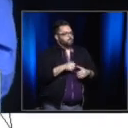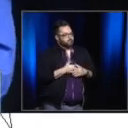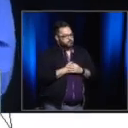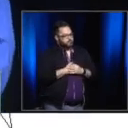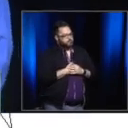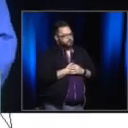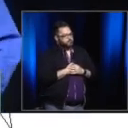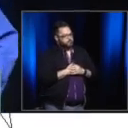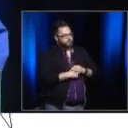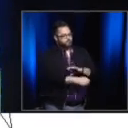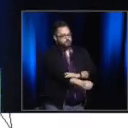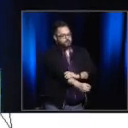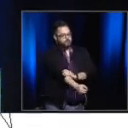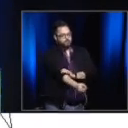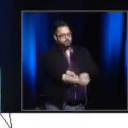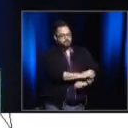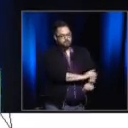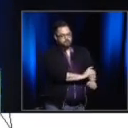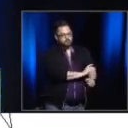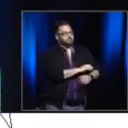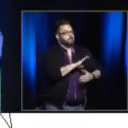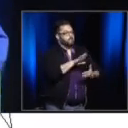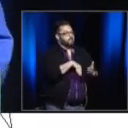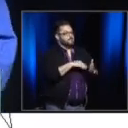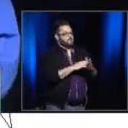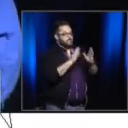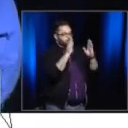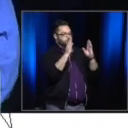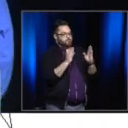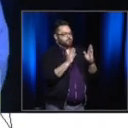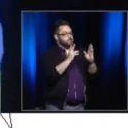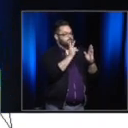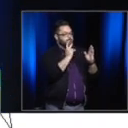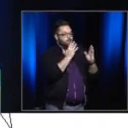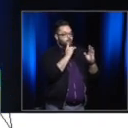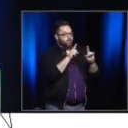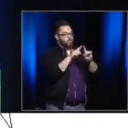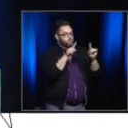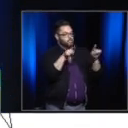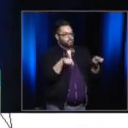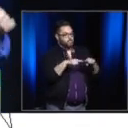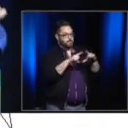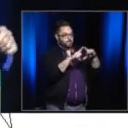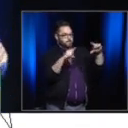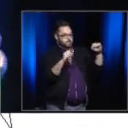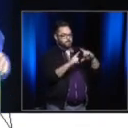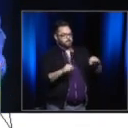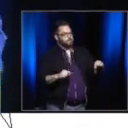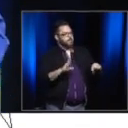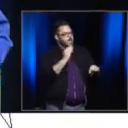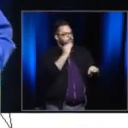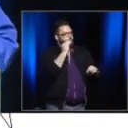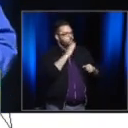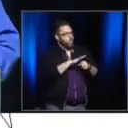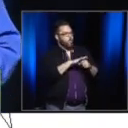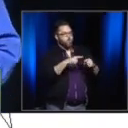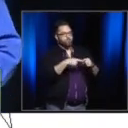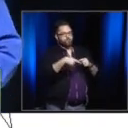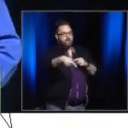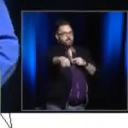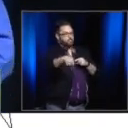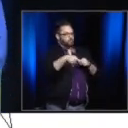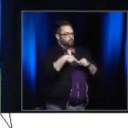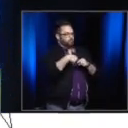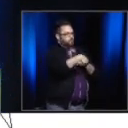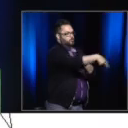So look at the central panel there. Those colored shapes represent the home ranges of particular second-order